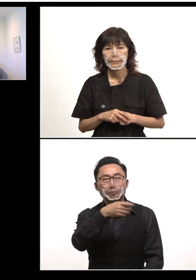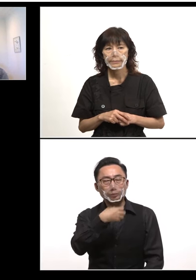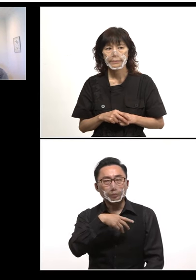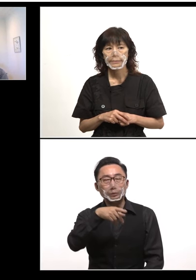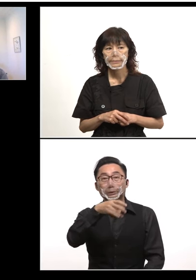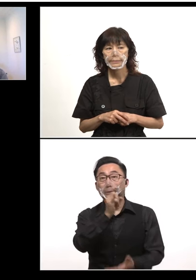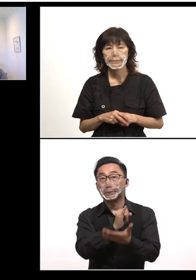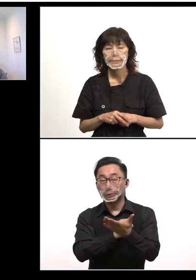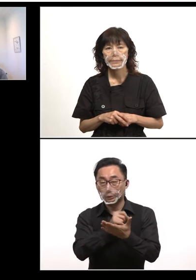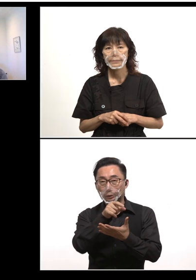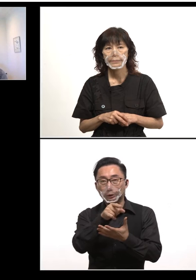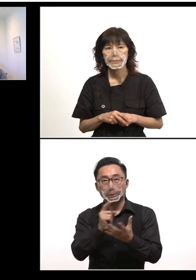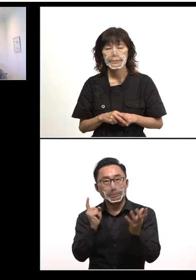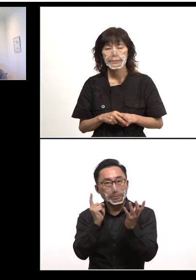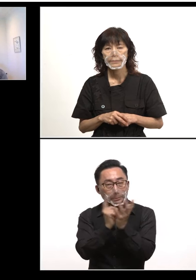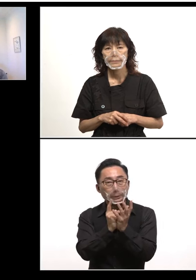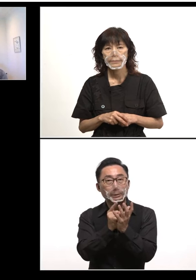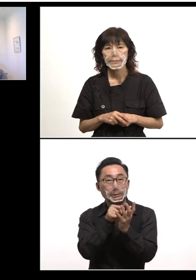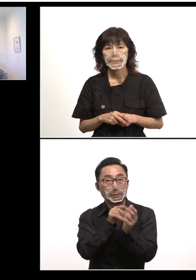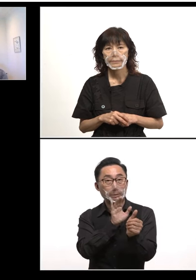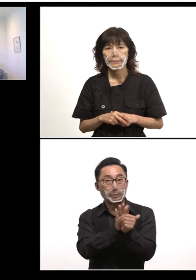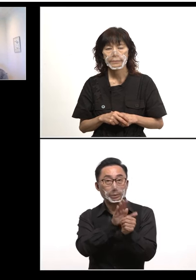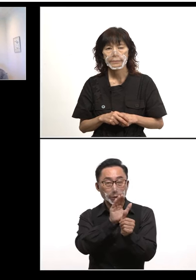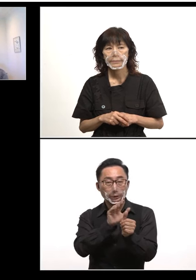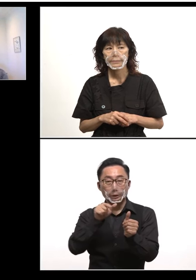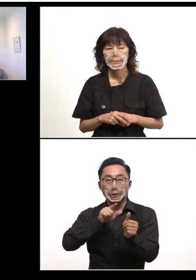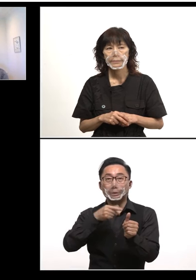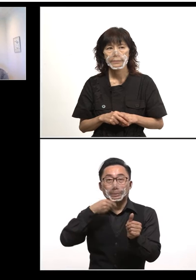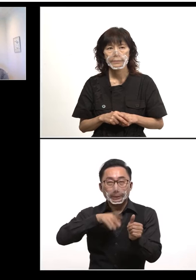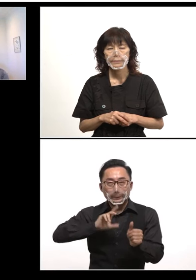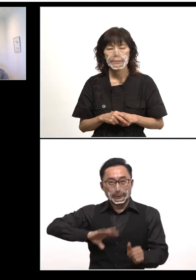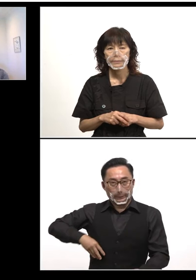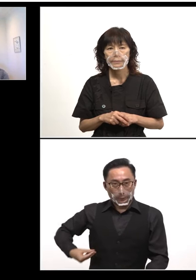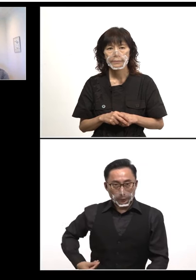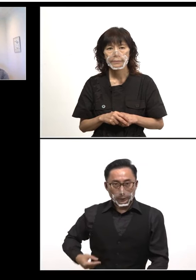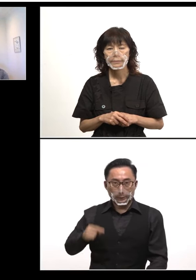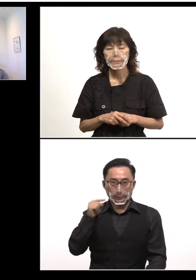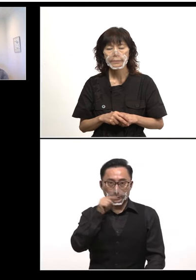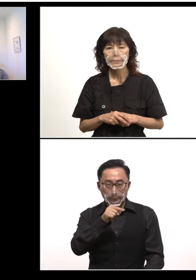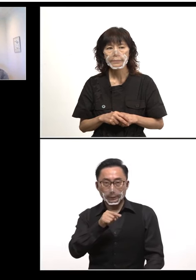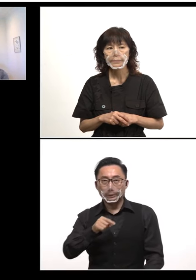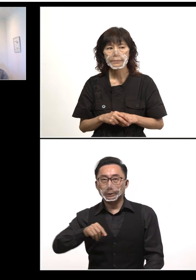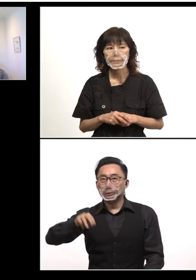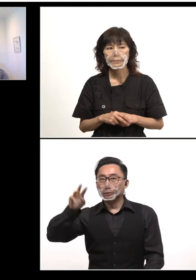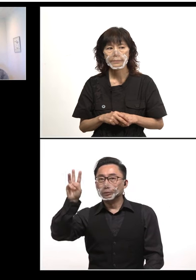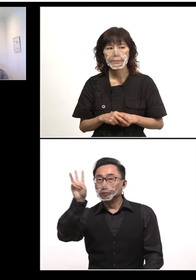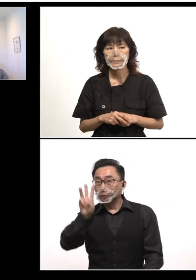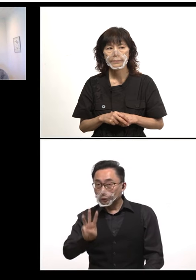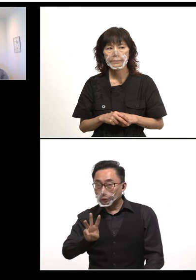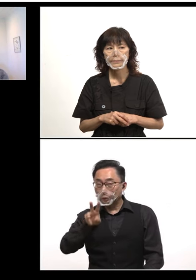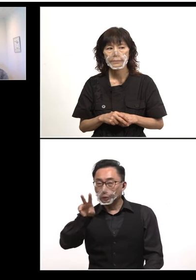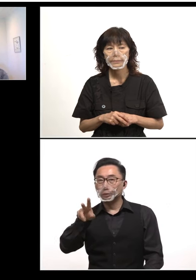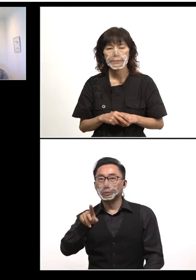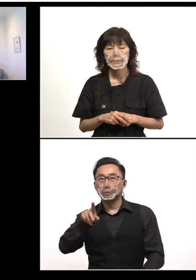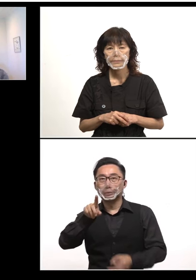with WaterAid Cambodia, and it was a tour around villages, and it was a theatre piece